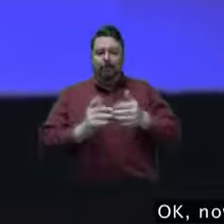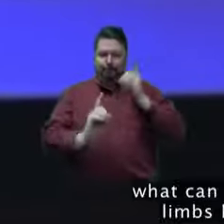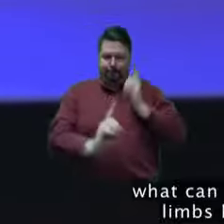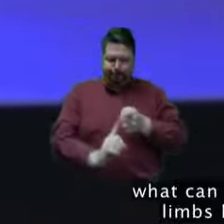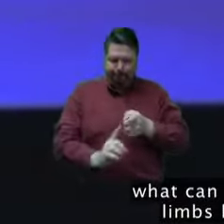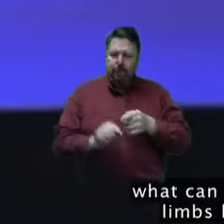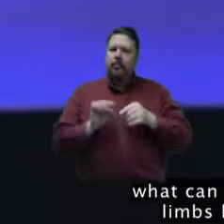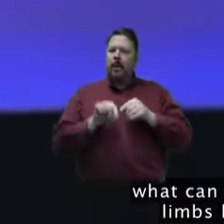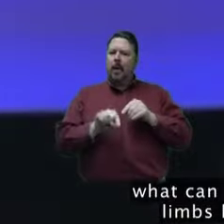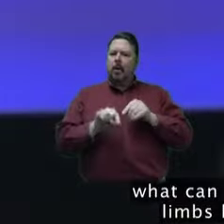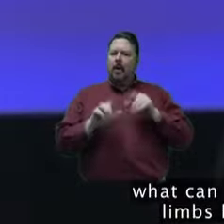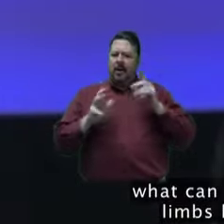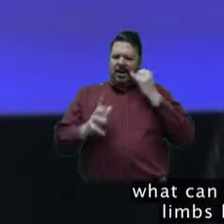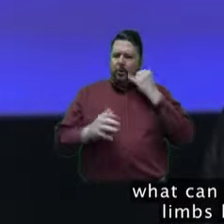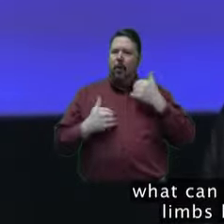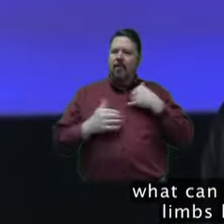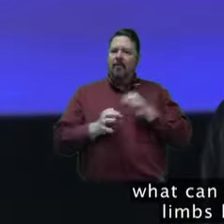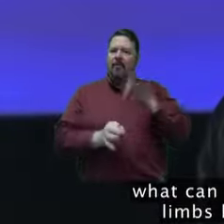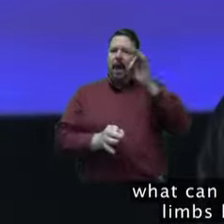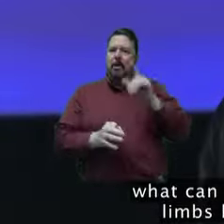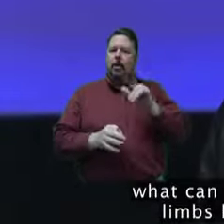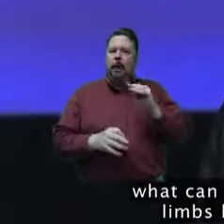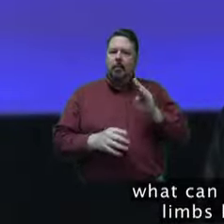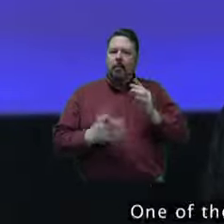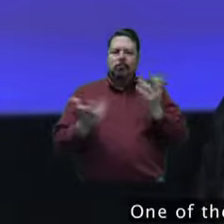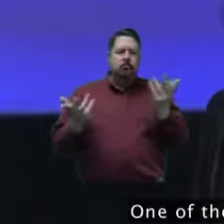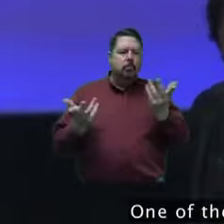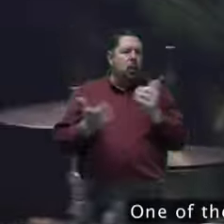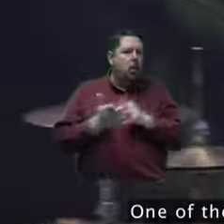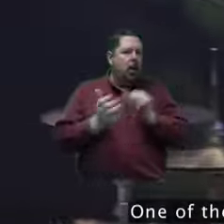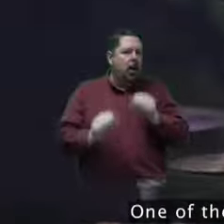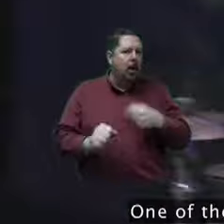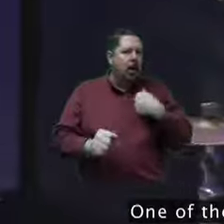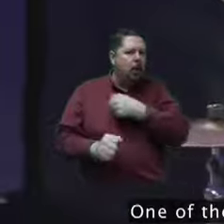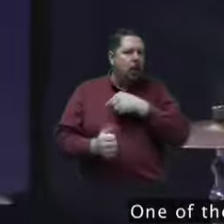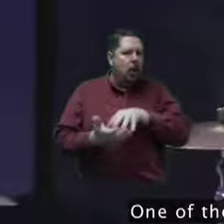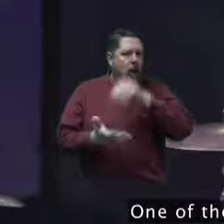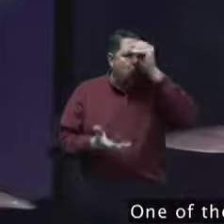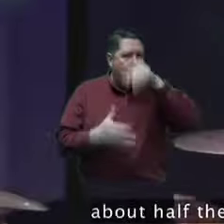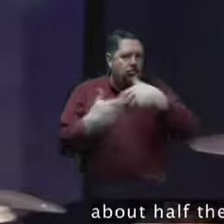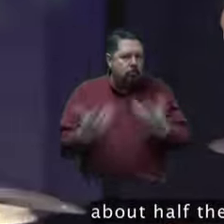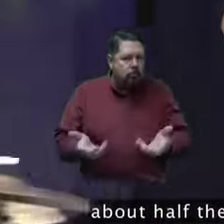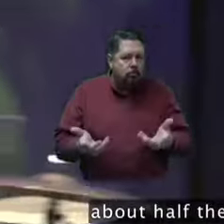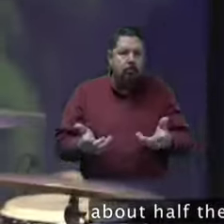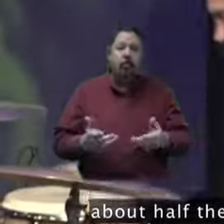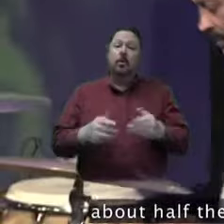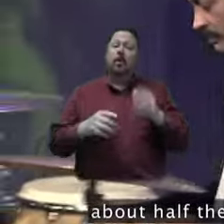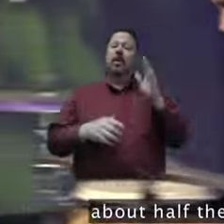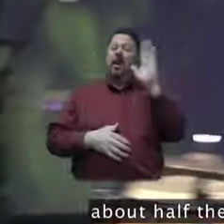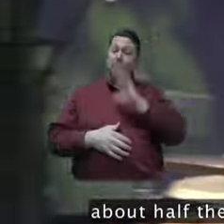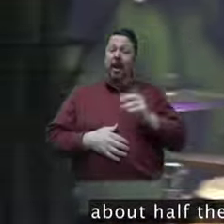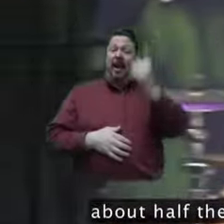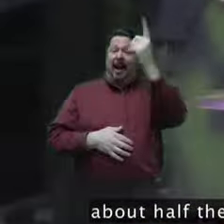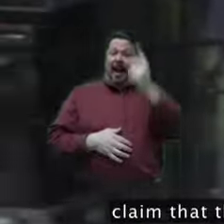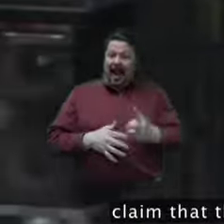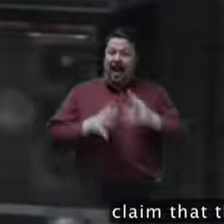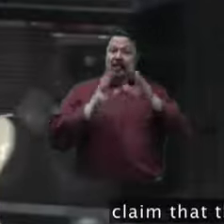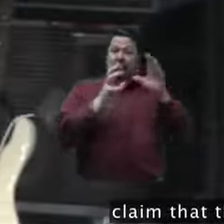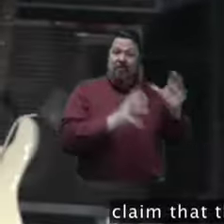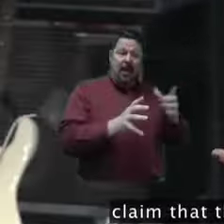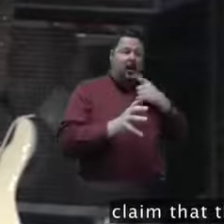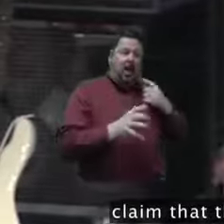next question is what can you learn about phantom limbs by doing experiments? One of the things we found was about half the patients with phantom limbs